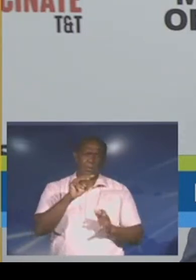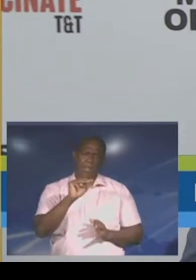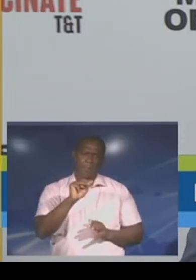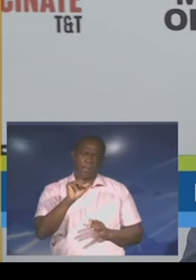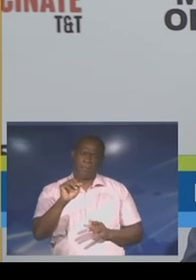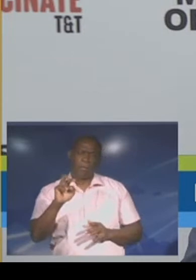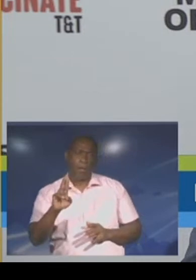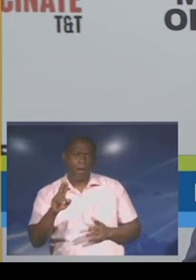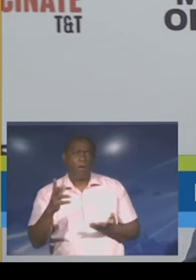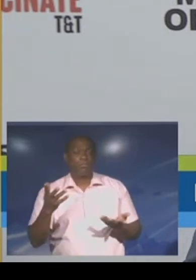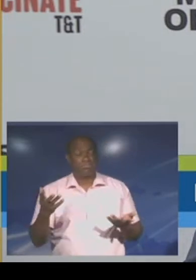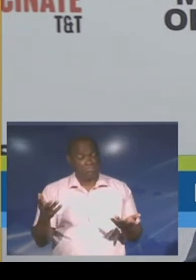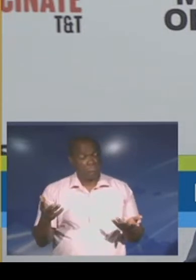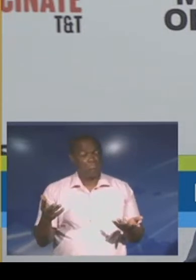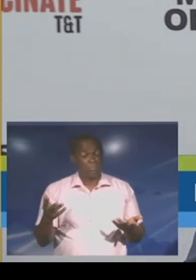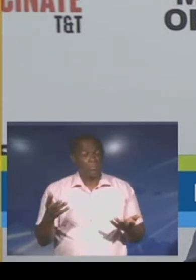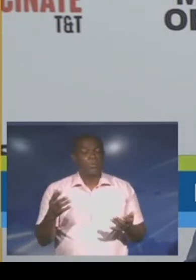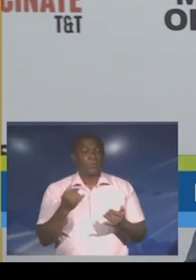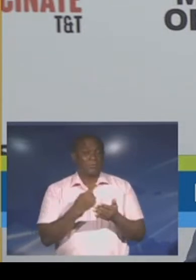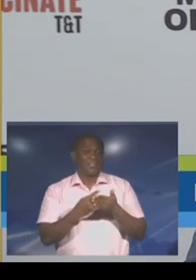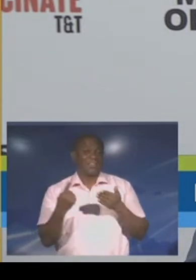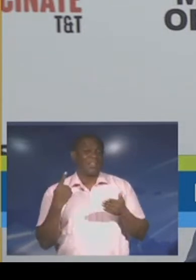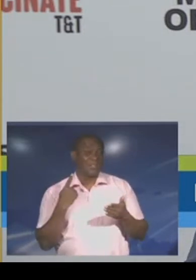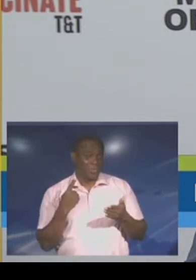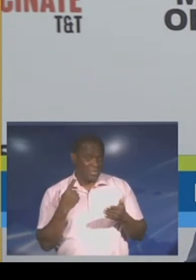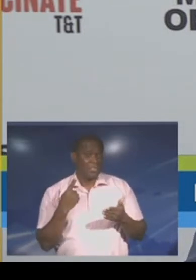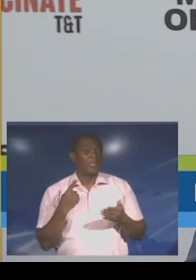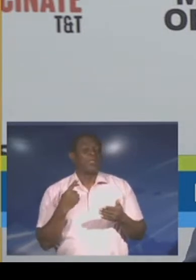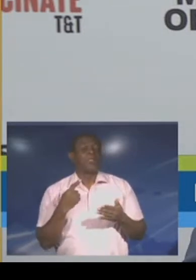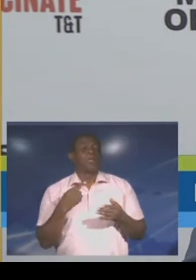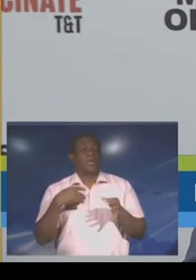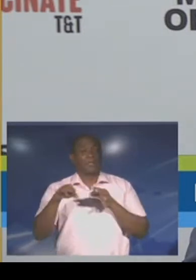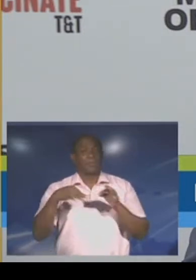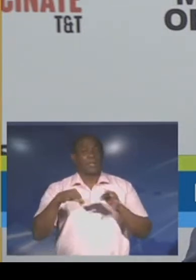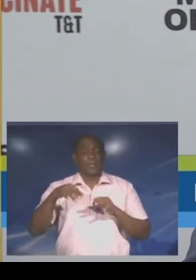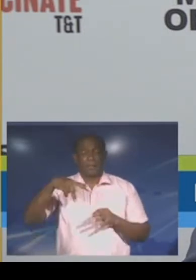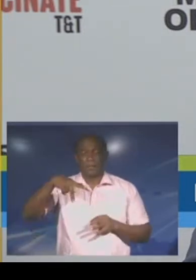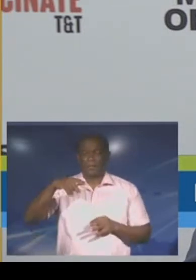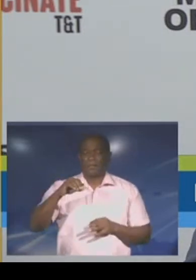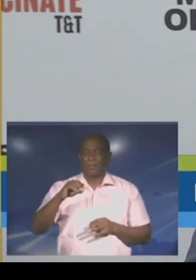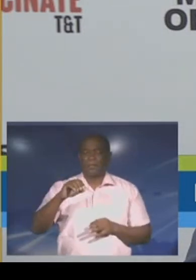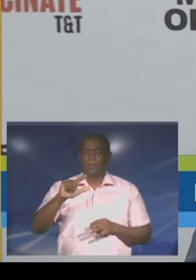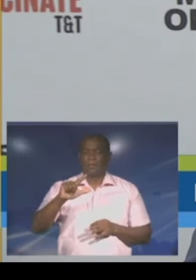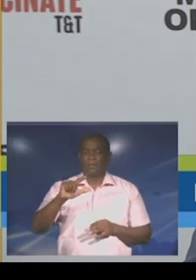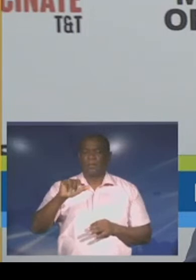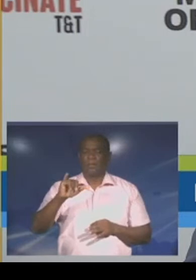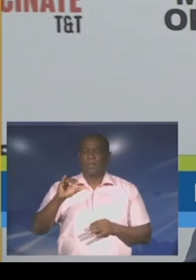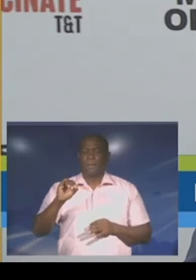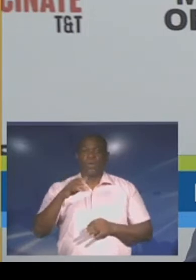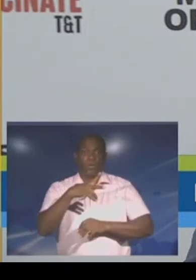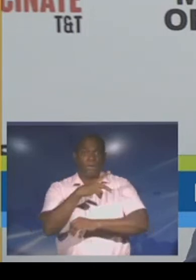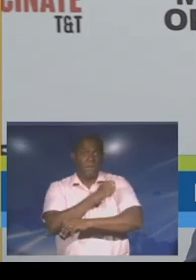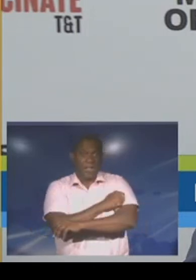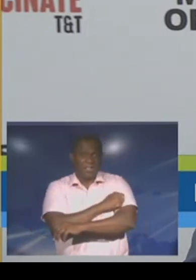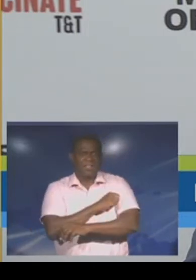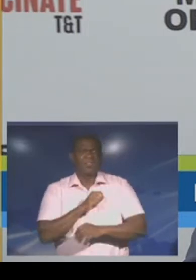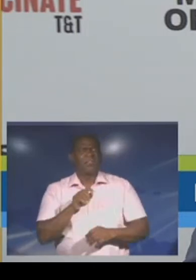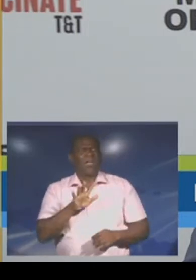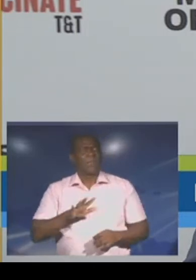week, that the polio vaccination rate is about 1% off. We are supposed to